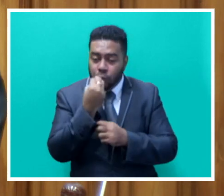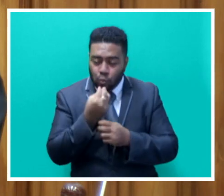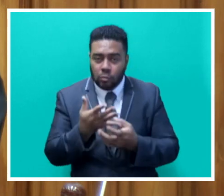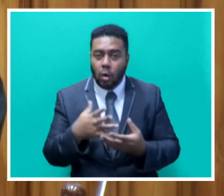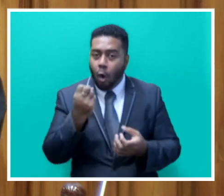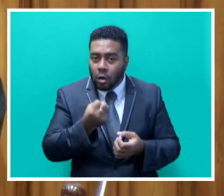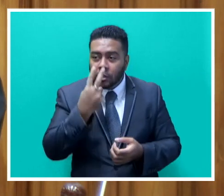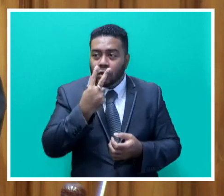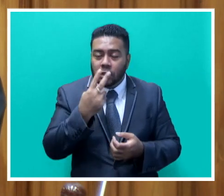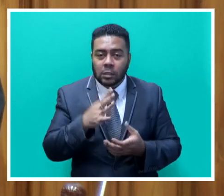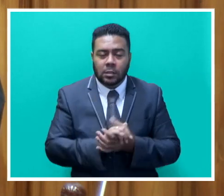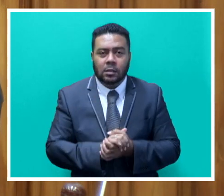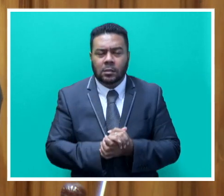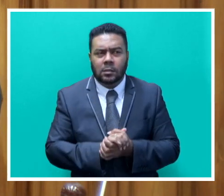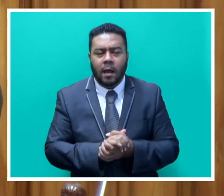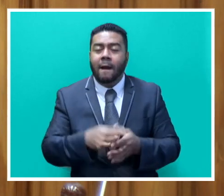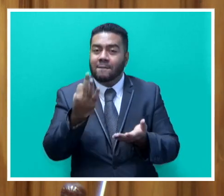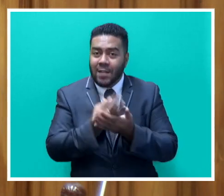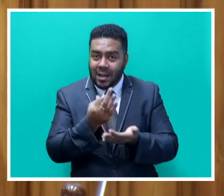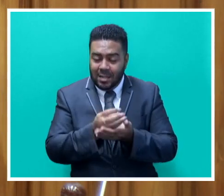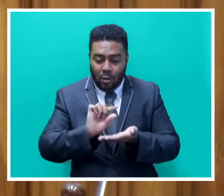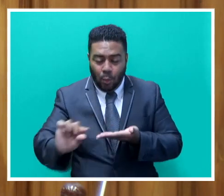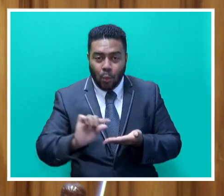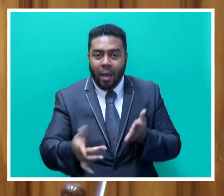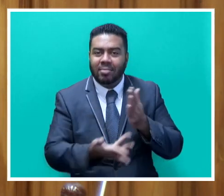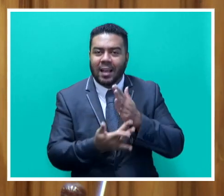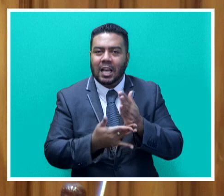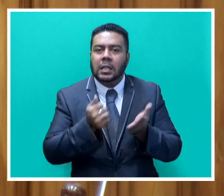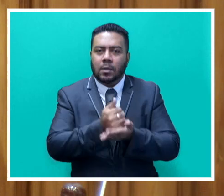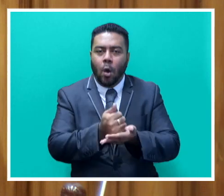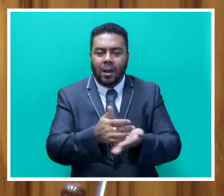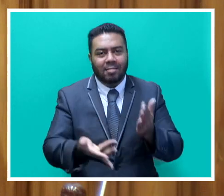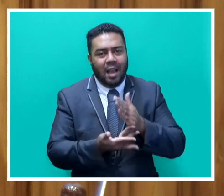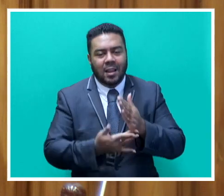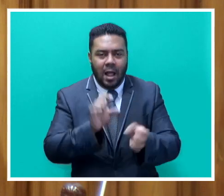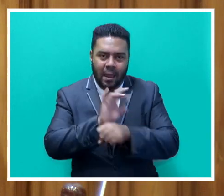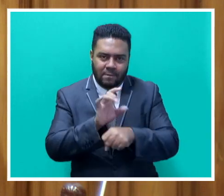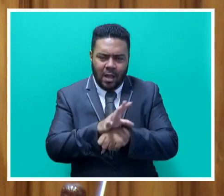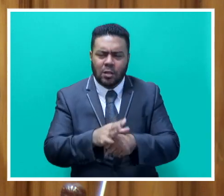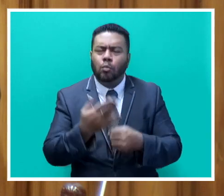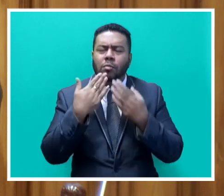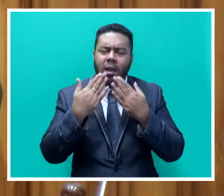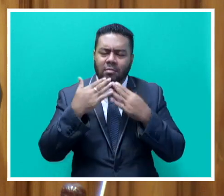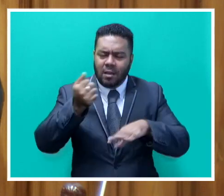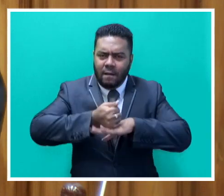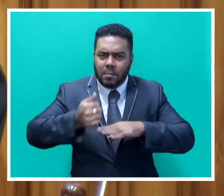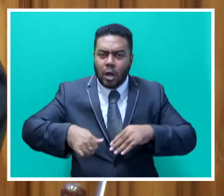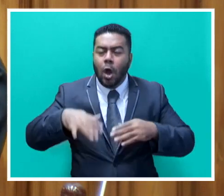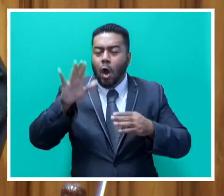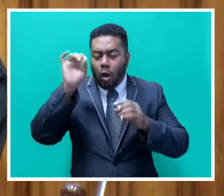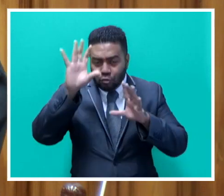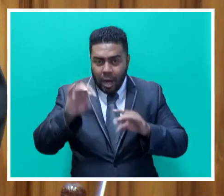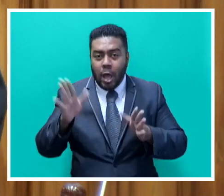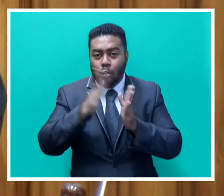oxygen concentrators, funding, technical support, and technical advice. I thank the government, the people of Australia, New Zealand, India,